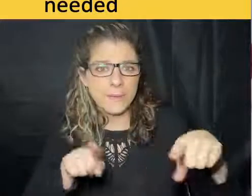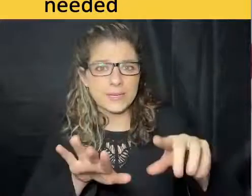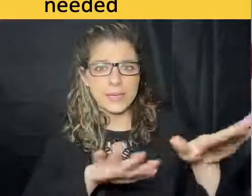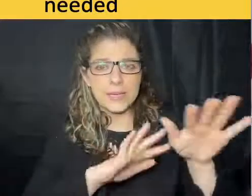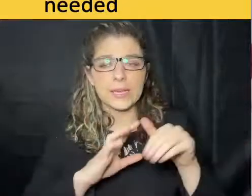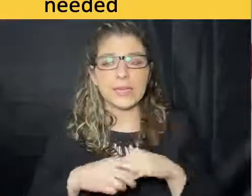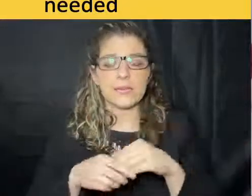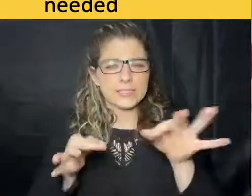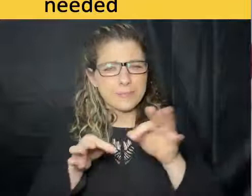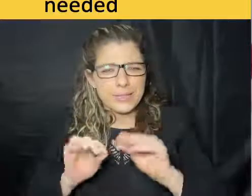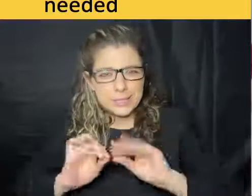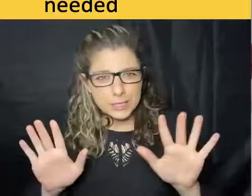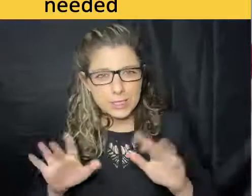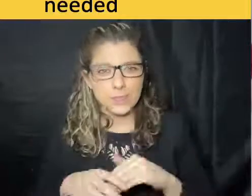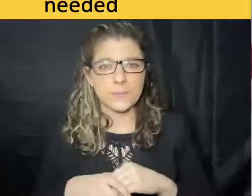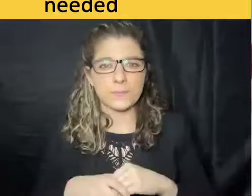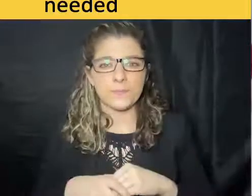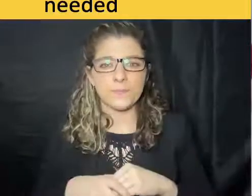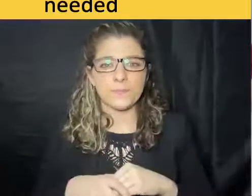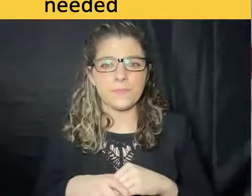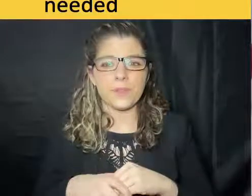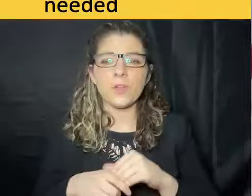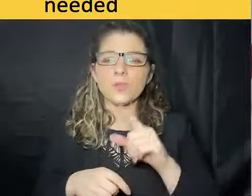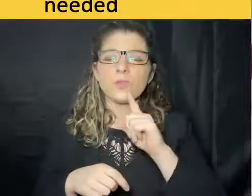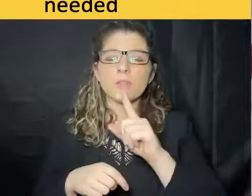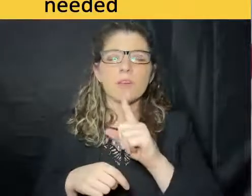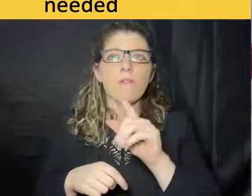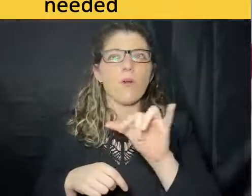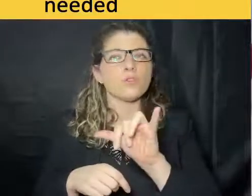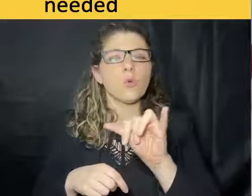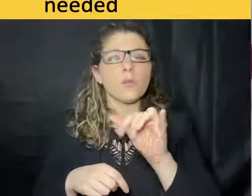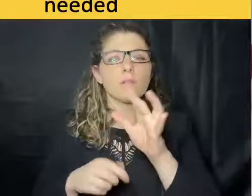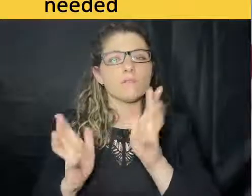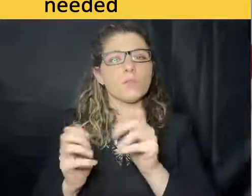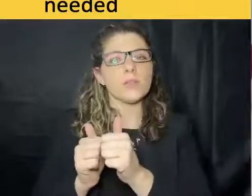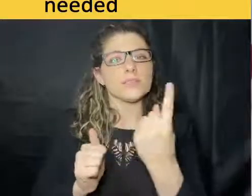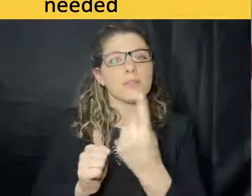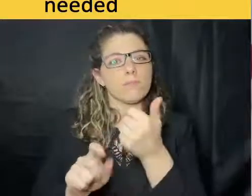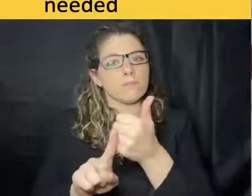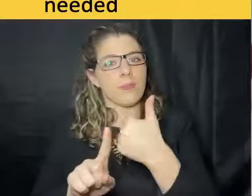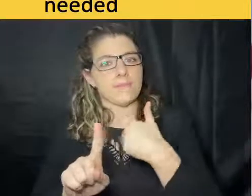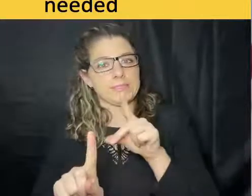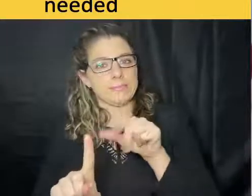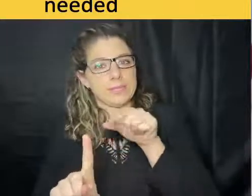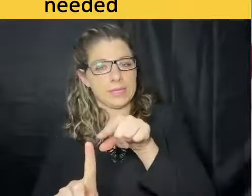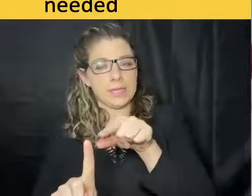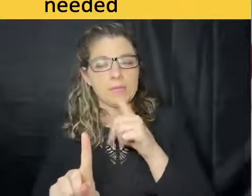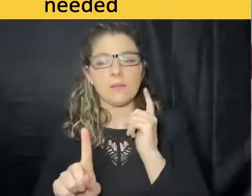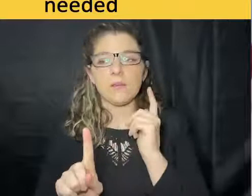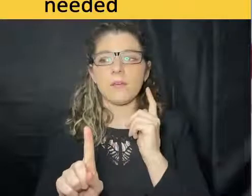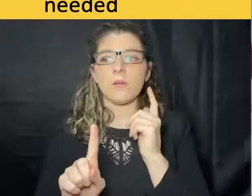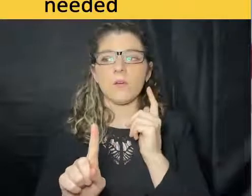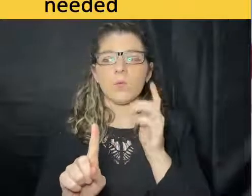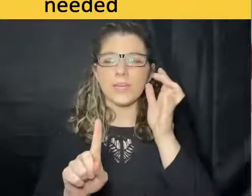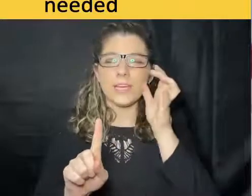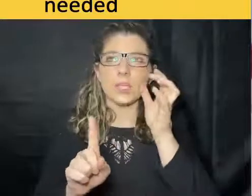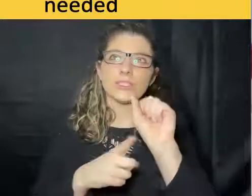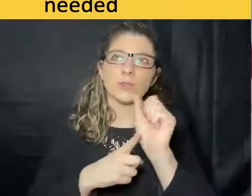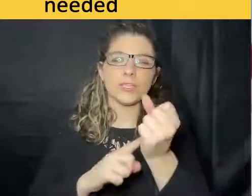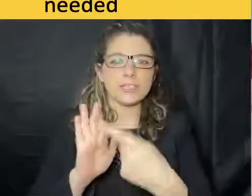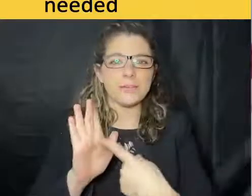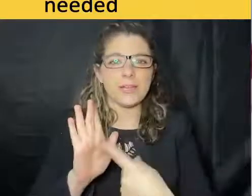is, and just generally also when you're speaking with somebody with a disability, we